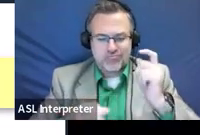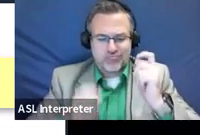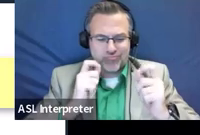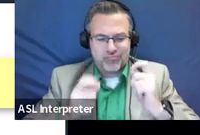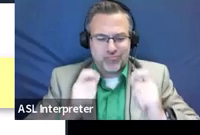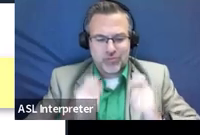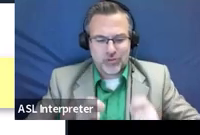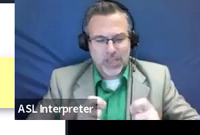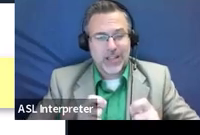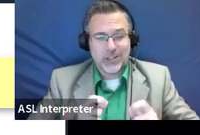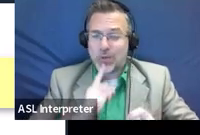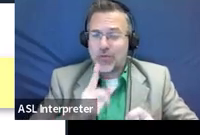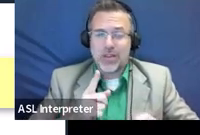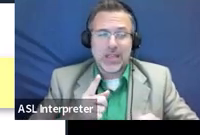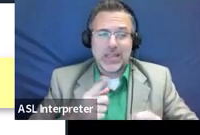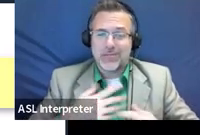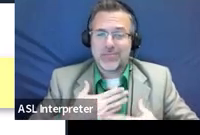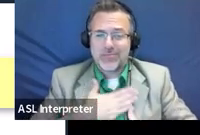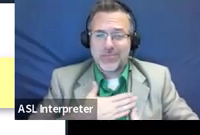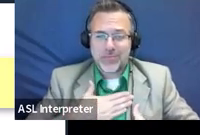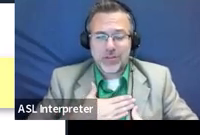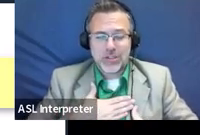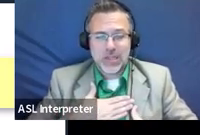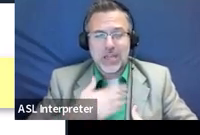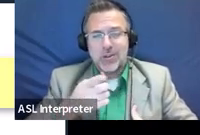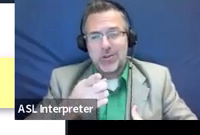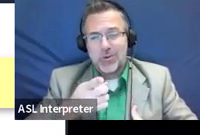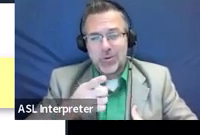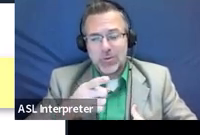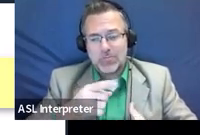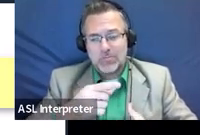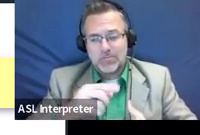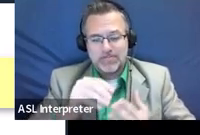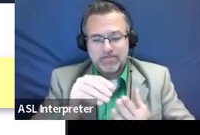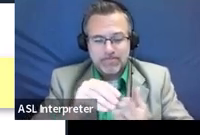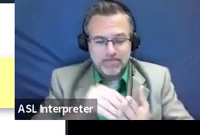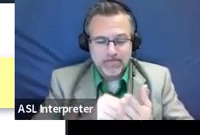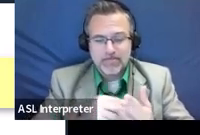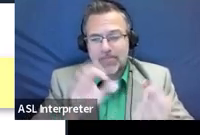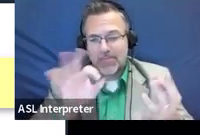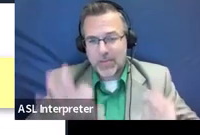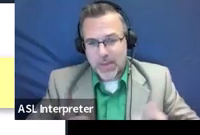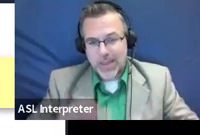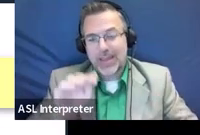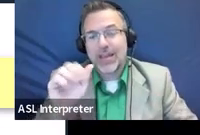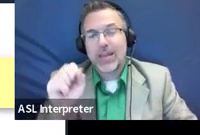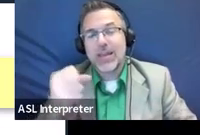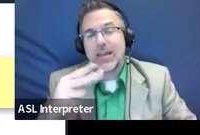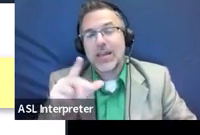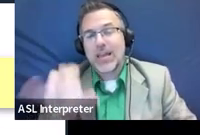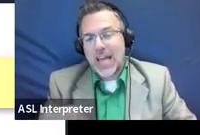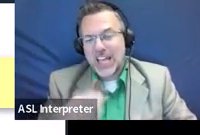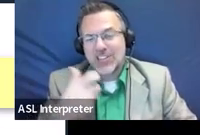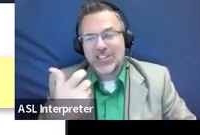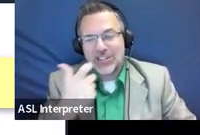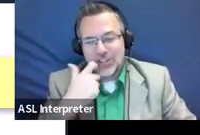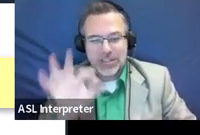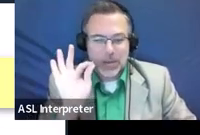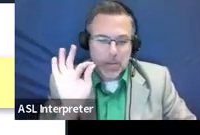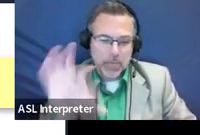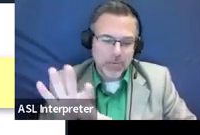So we really do appreciate when you give us feedback. And Ashley dropped that link in the chat also. Thank